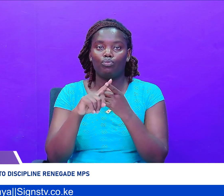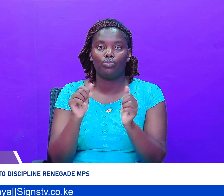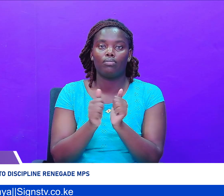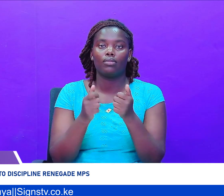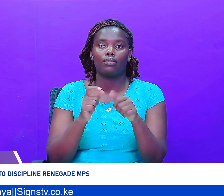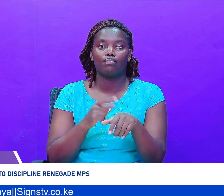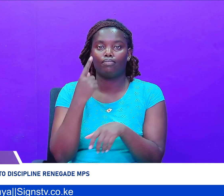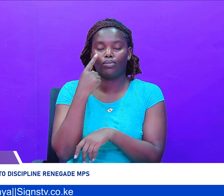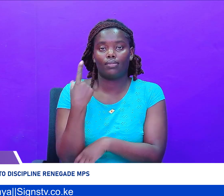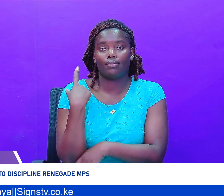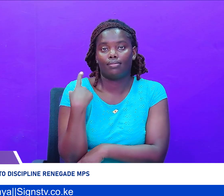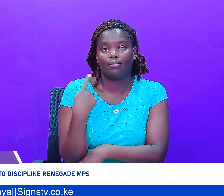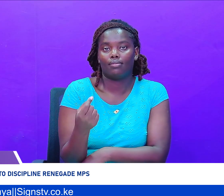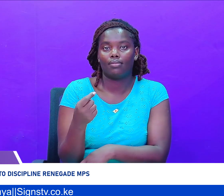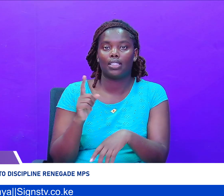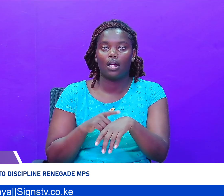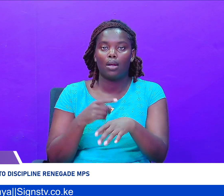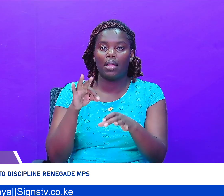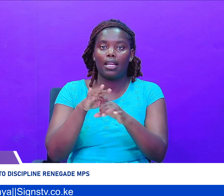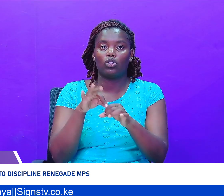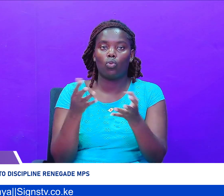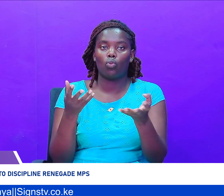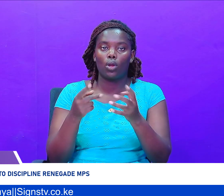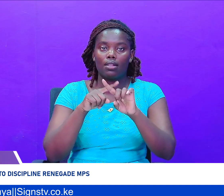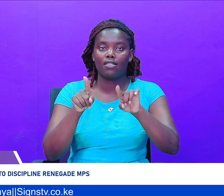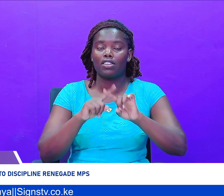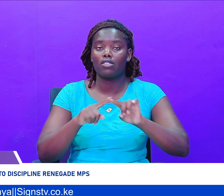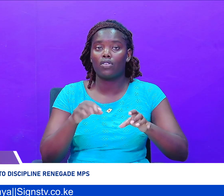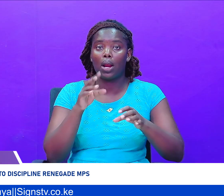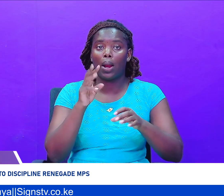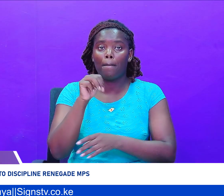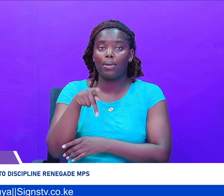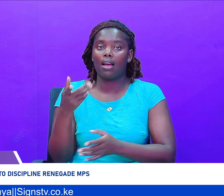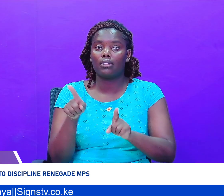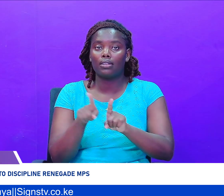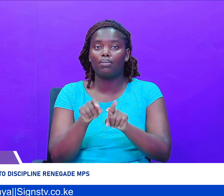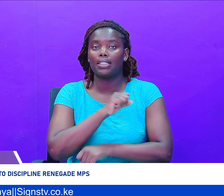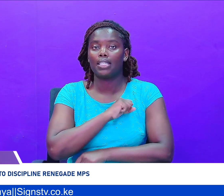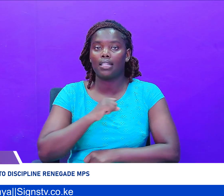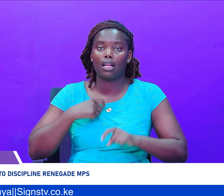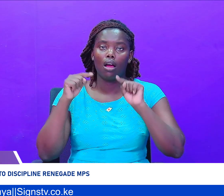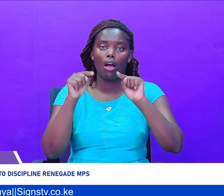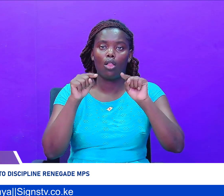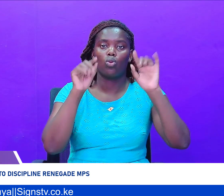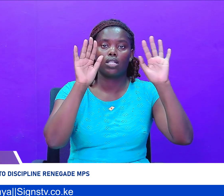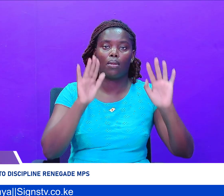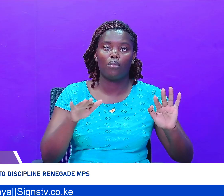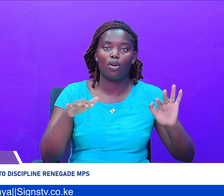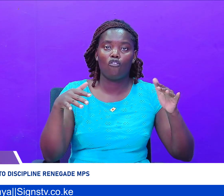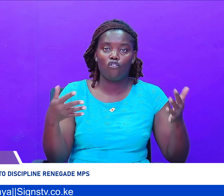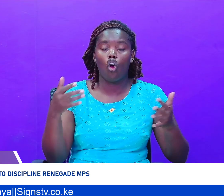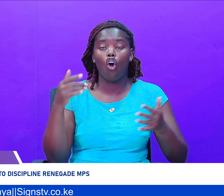of defying party lines. The planned purge comes in the wake of